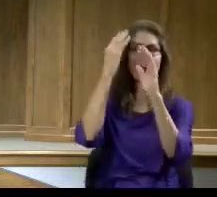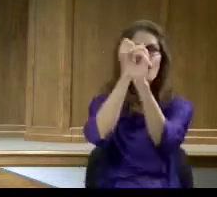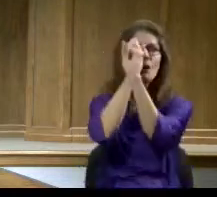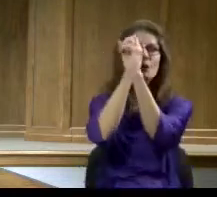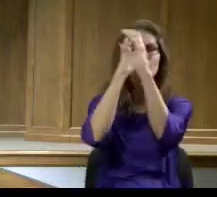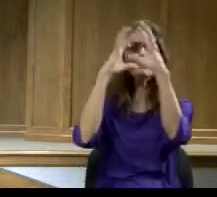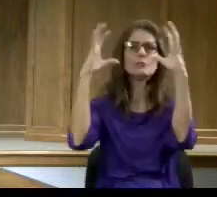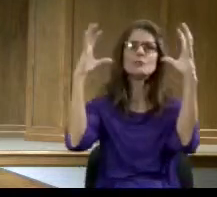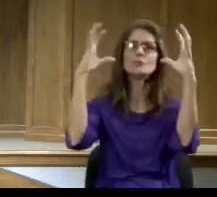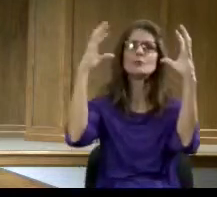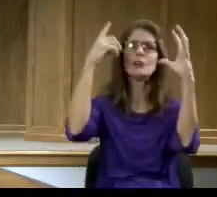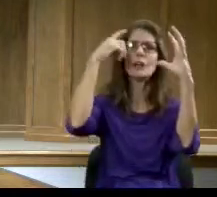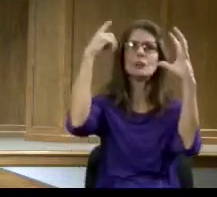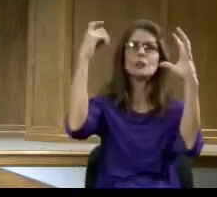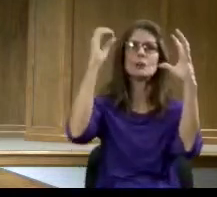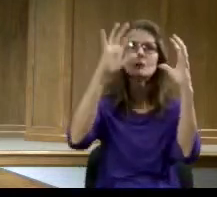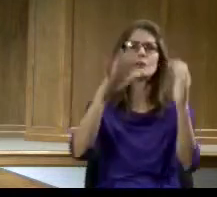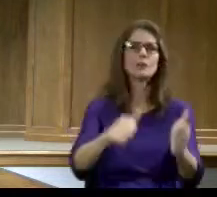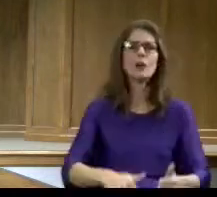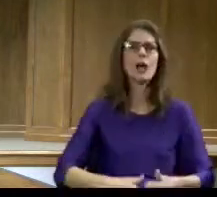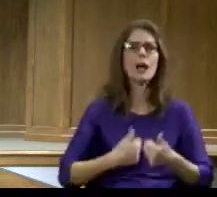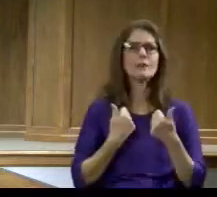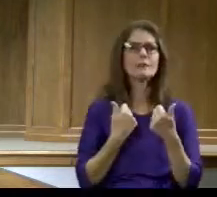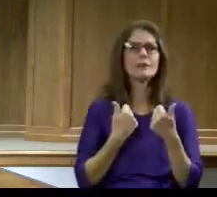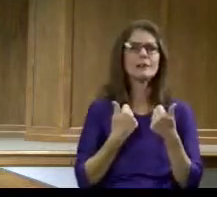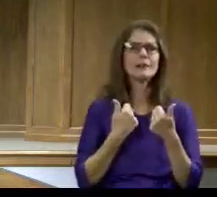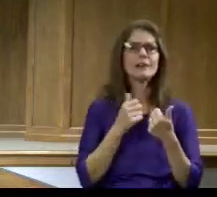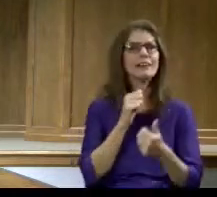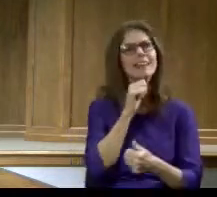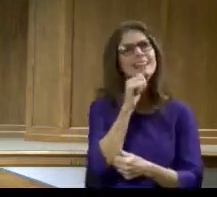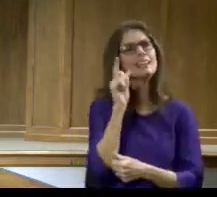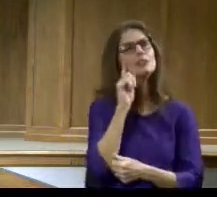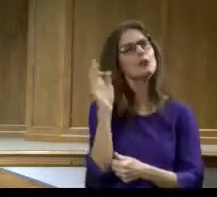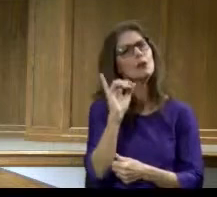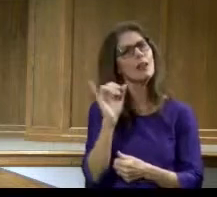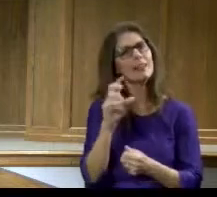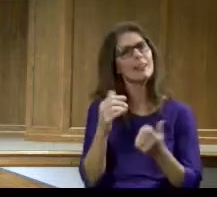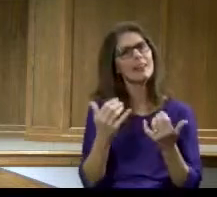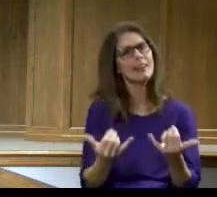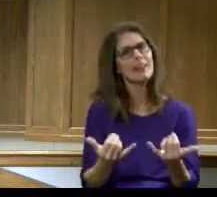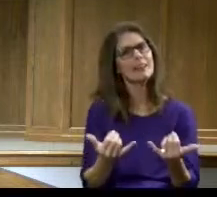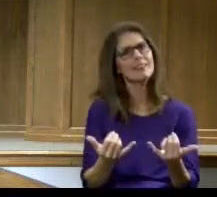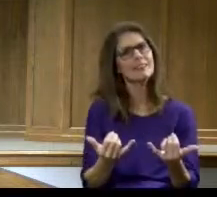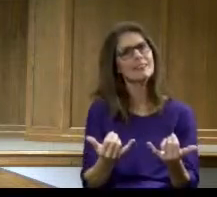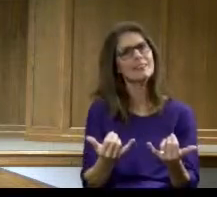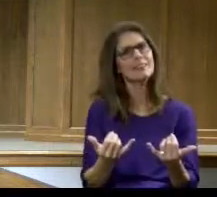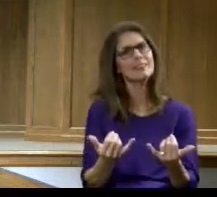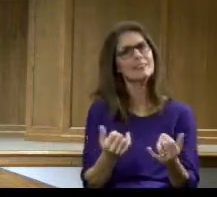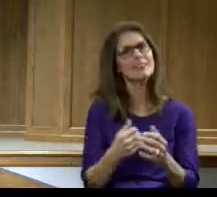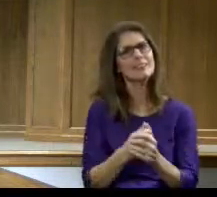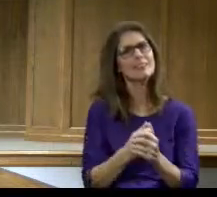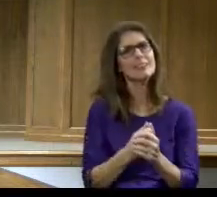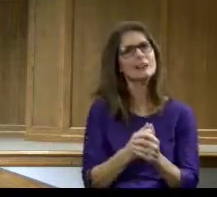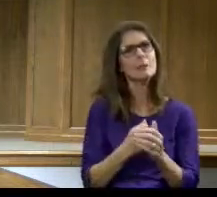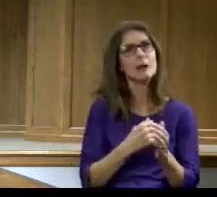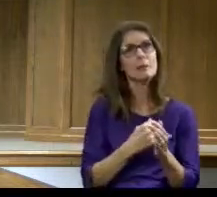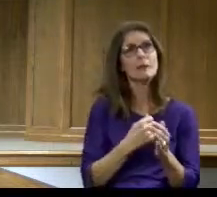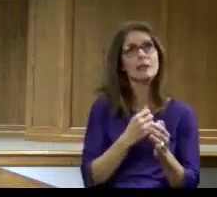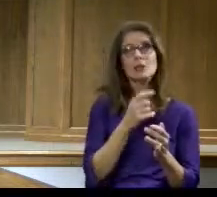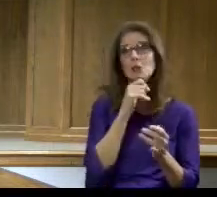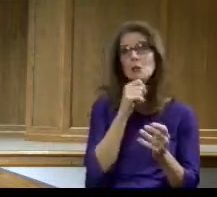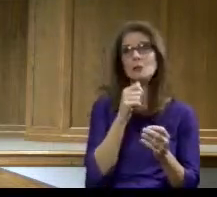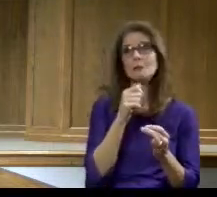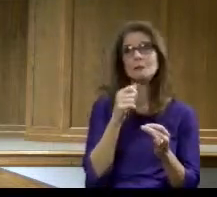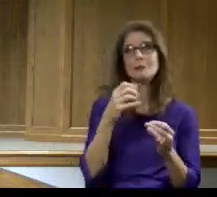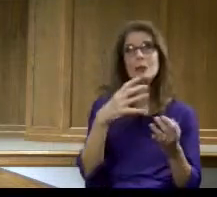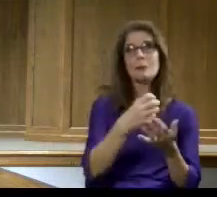worked. You got passed over for the last time that the opportunity for a promotion came, and it